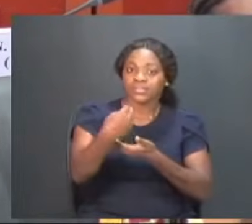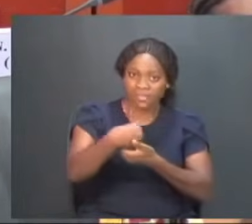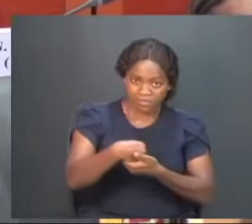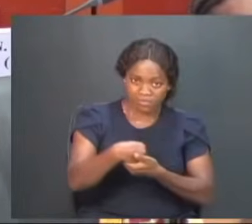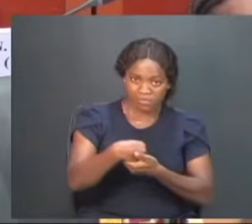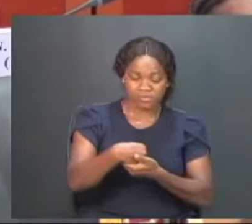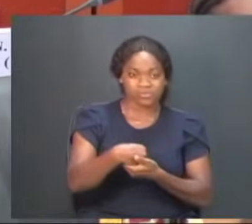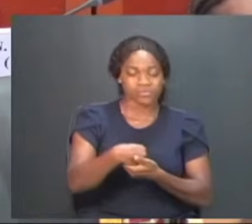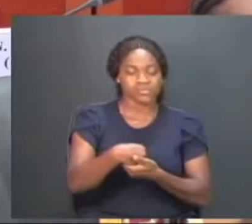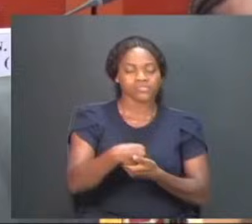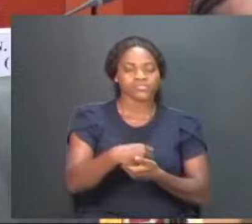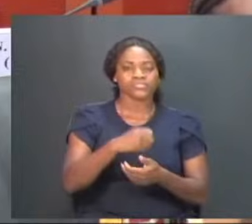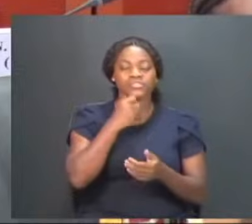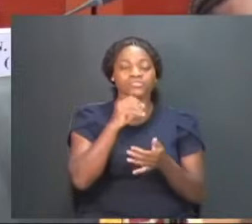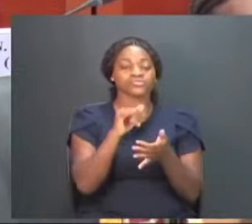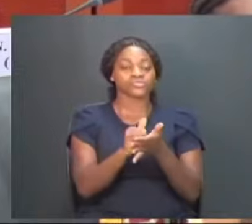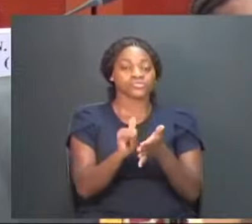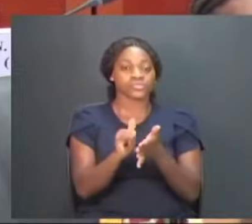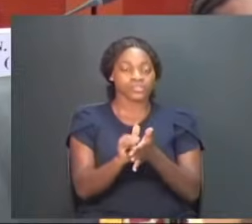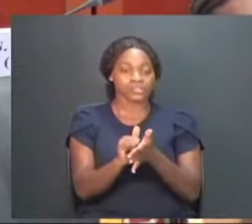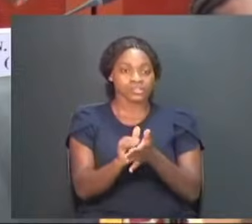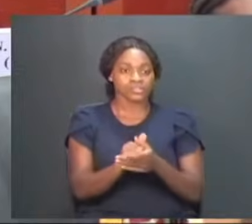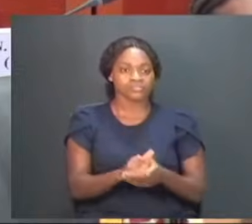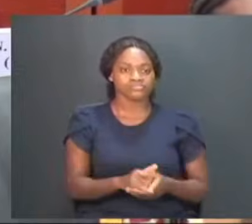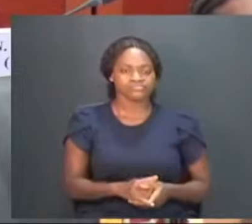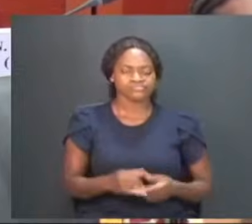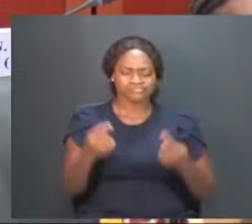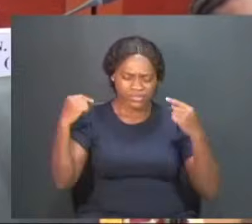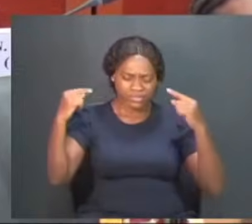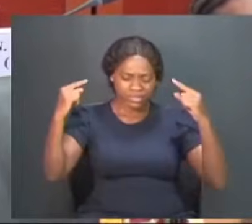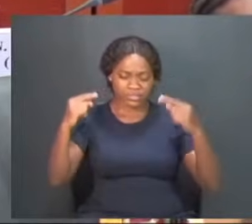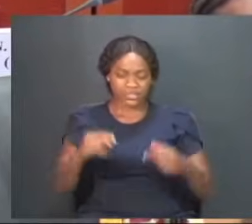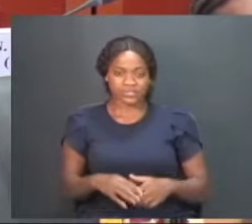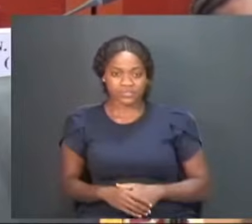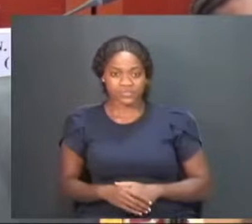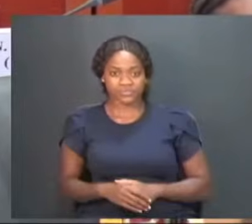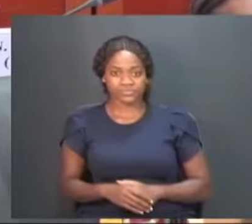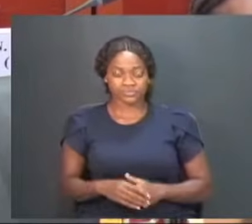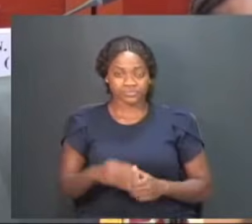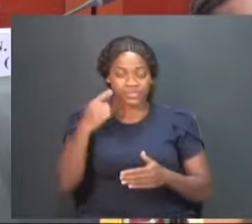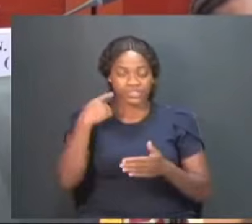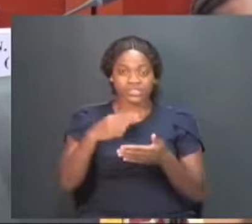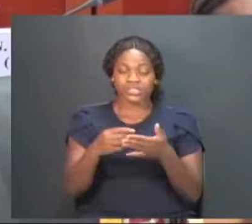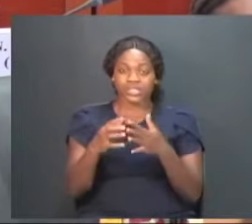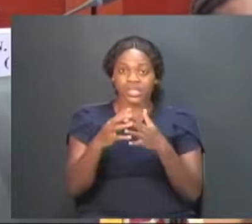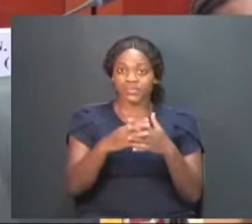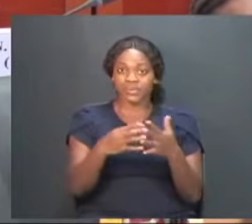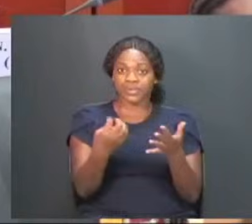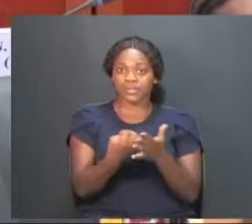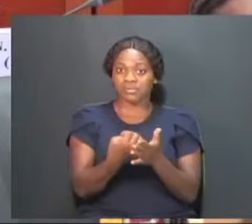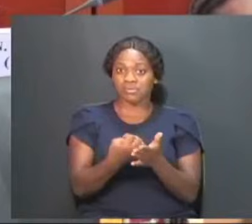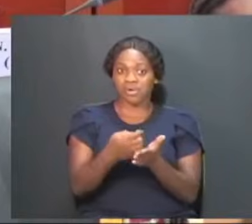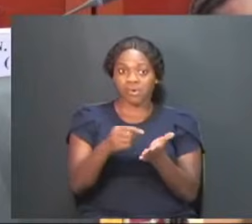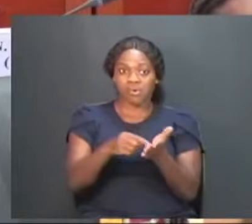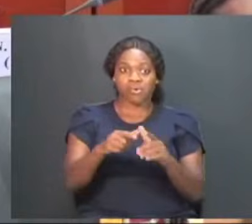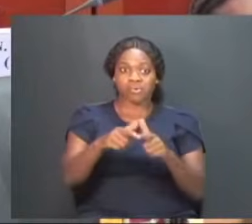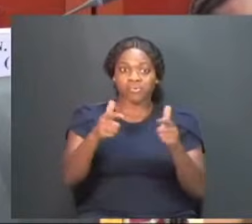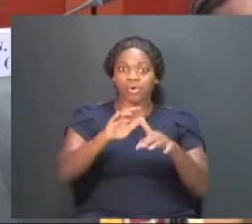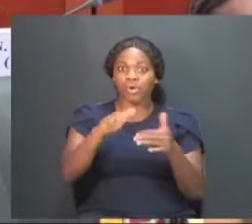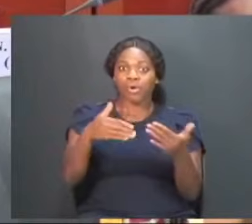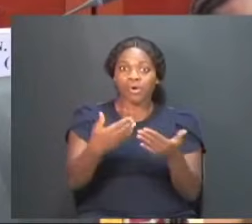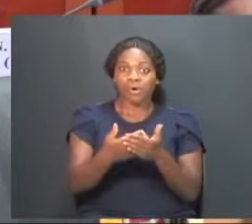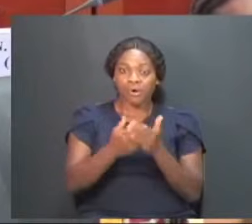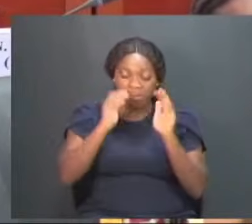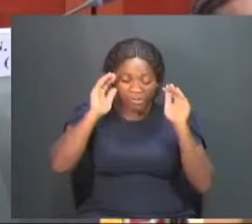to make sure that it survives. Mr. Speaker, if you take the American economy with their huge debt, they are all moving to